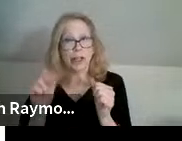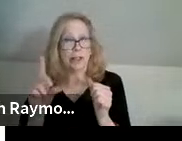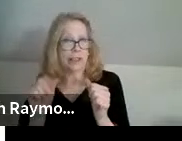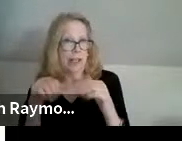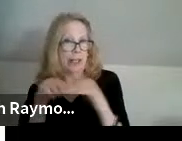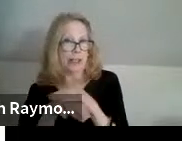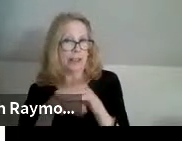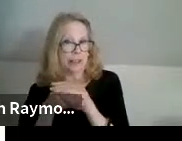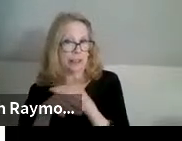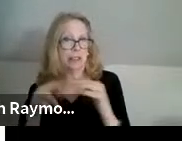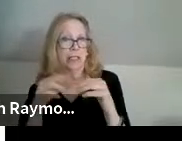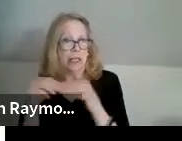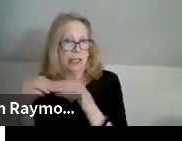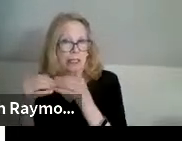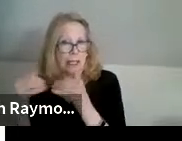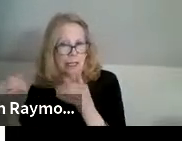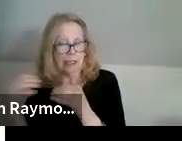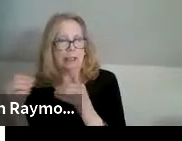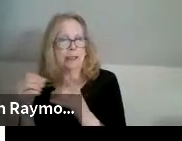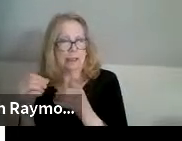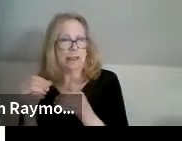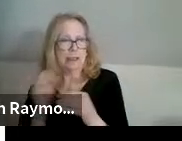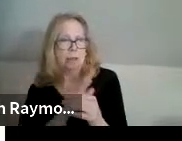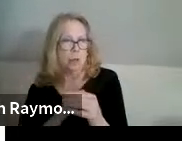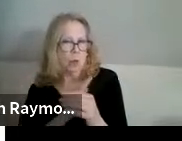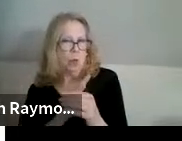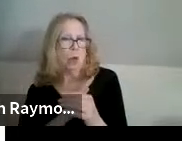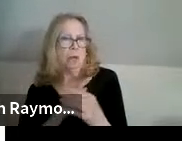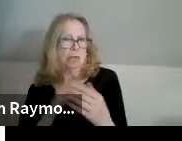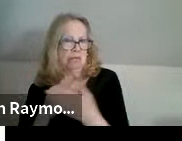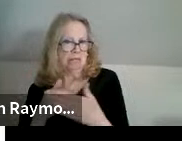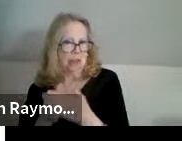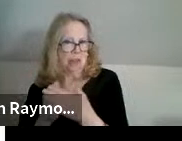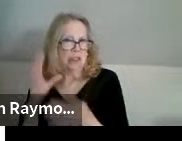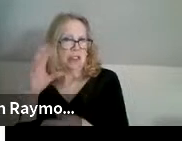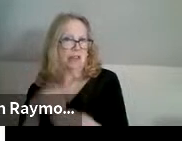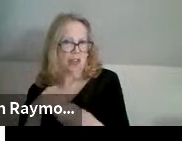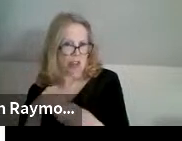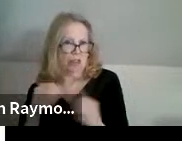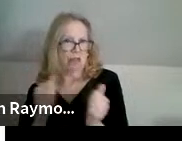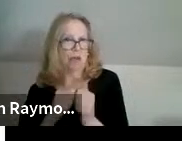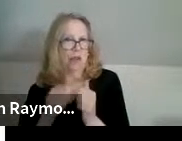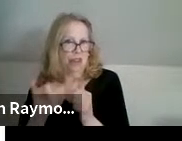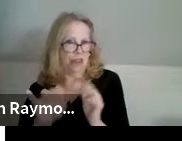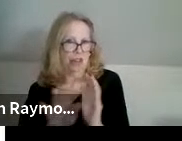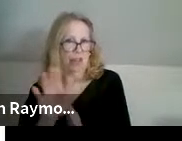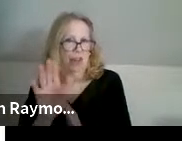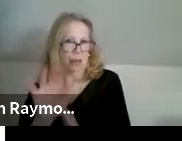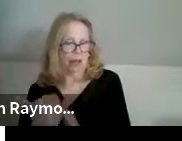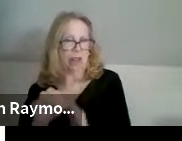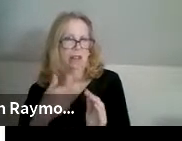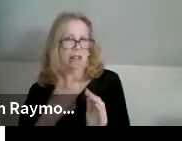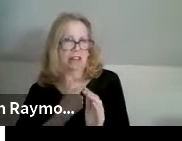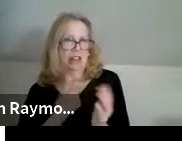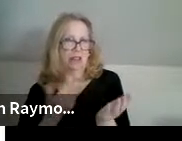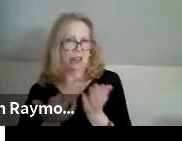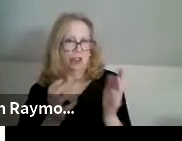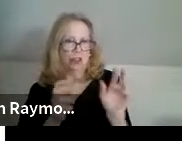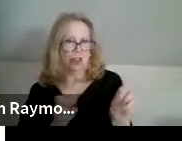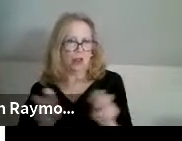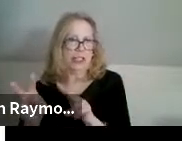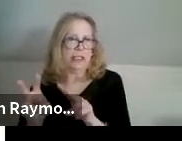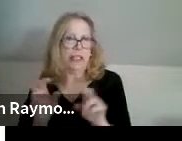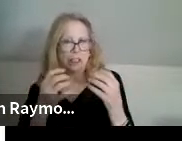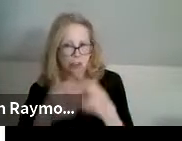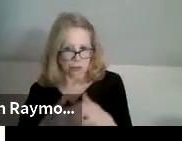guidelines. Again, the Access Board intimately involved with developing those. There we could talk about self-service transaction machines as the term of